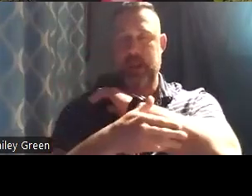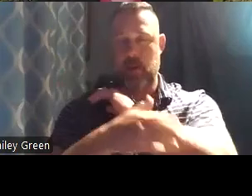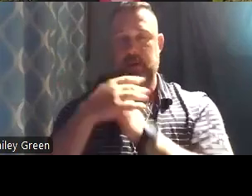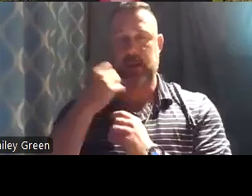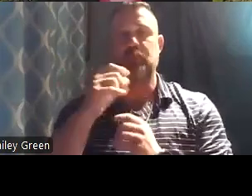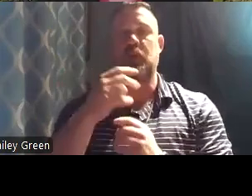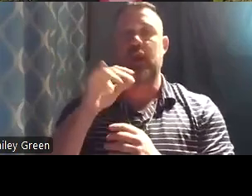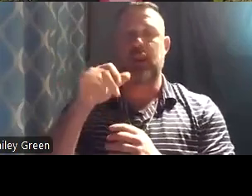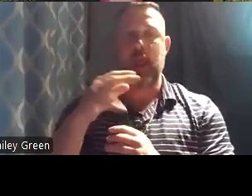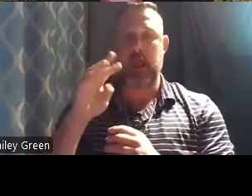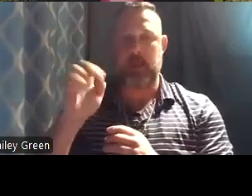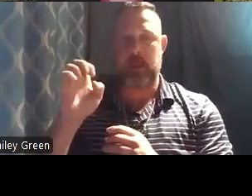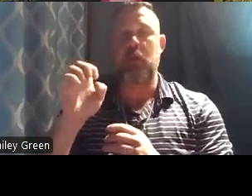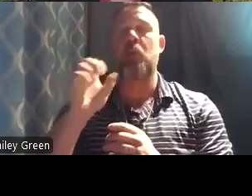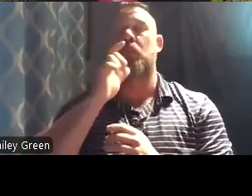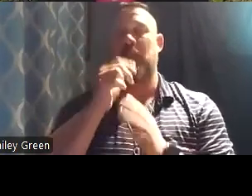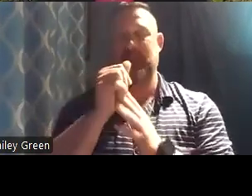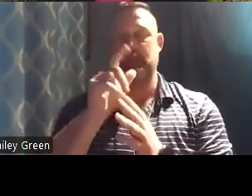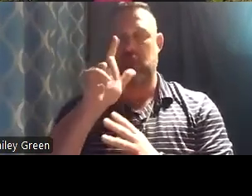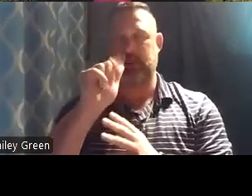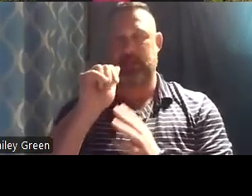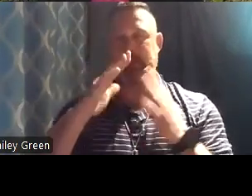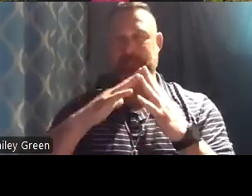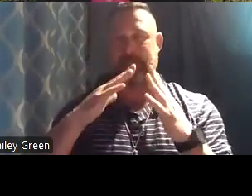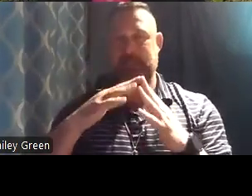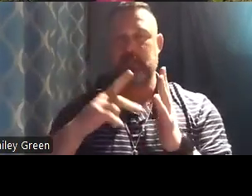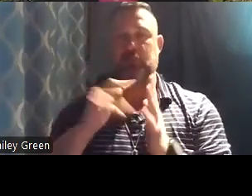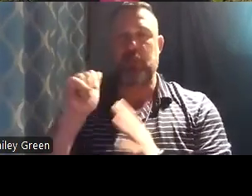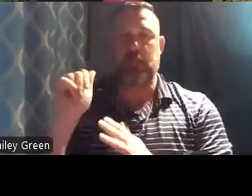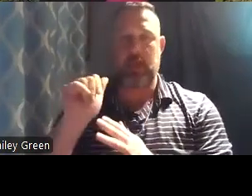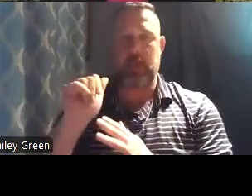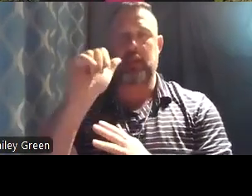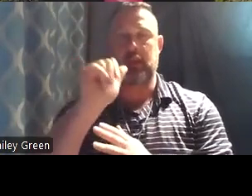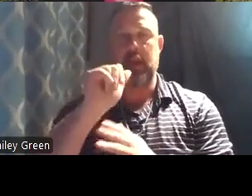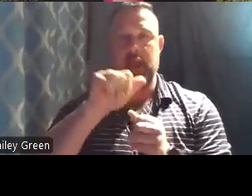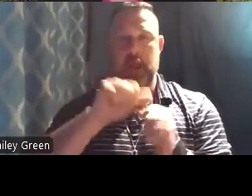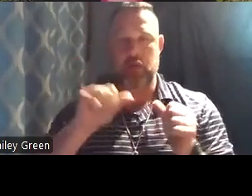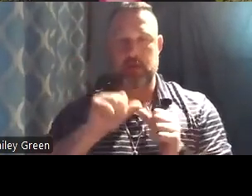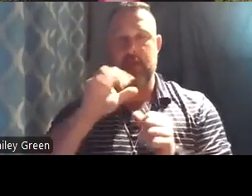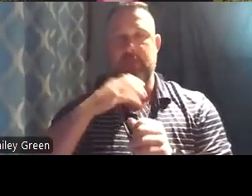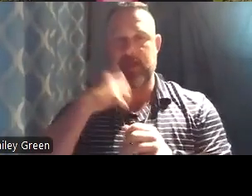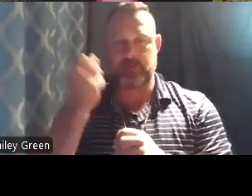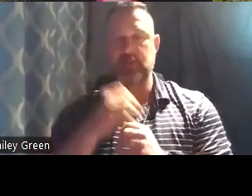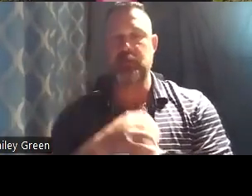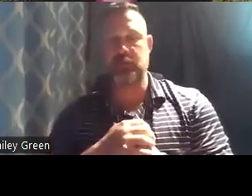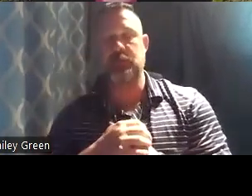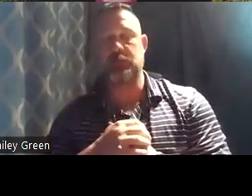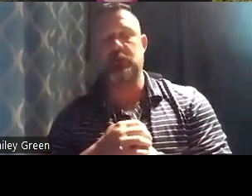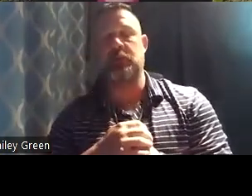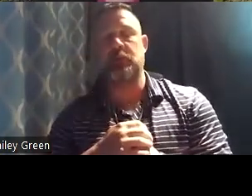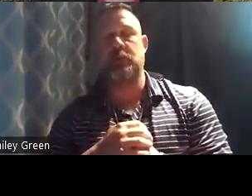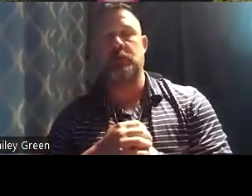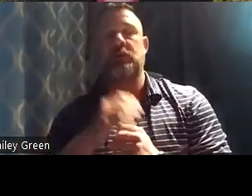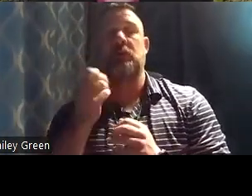Jaime, who leads our Los Angeles City AAA Area Agency on Aging. We've been in daily contact with them,